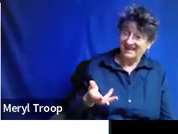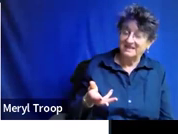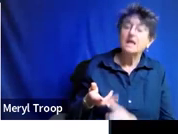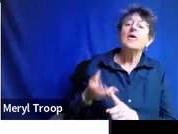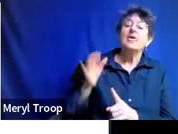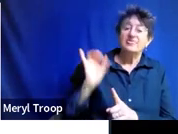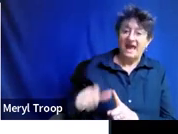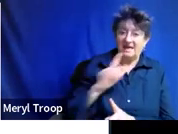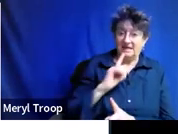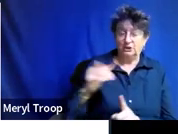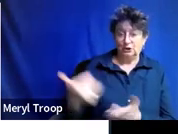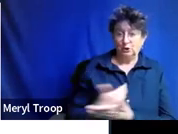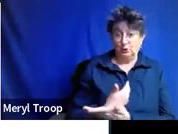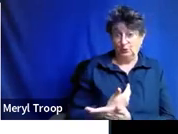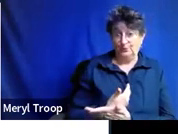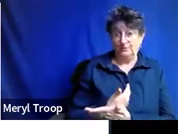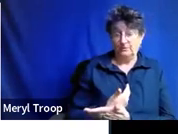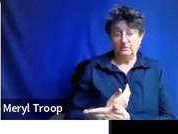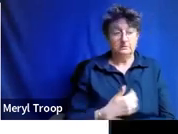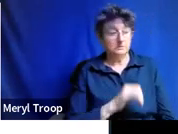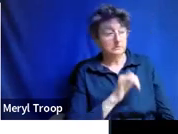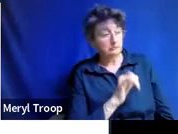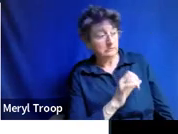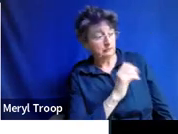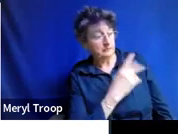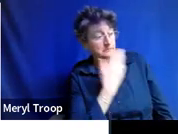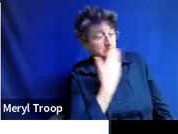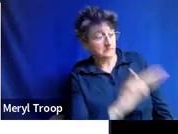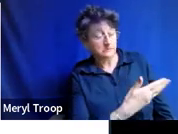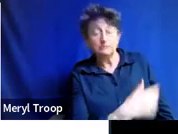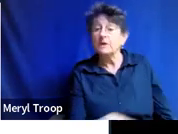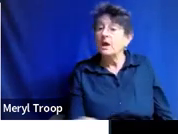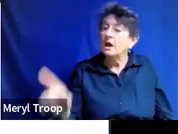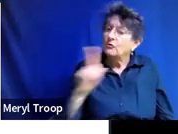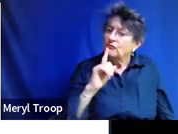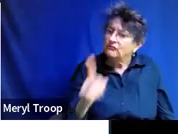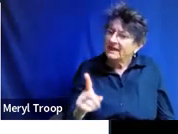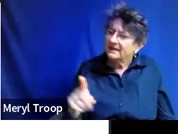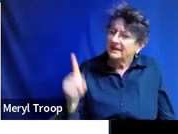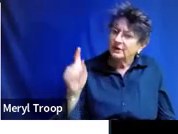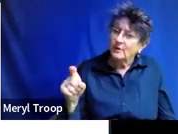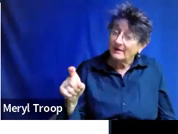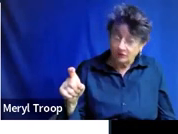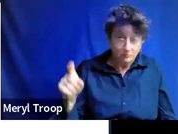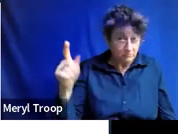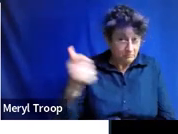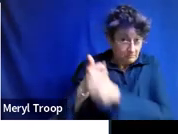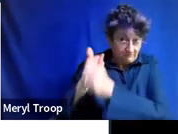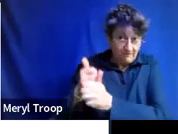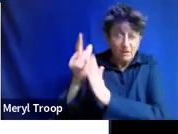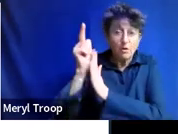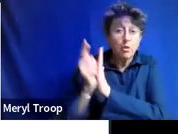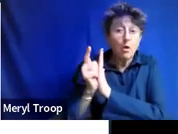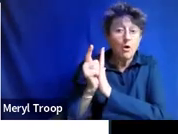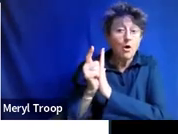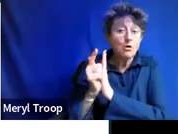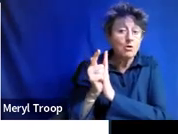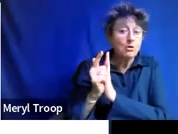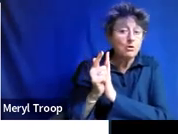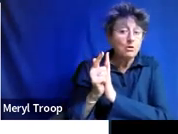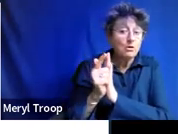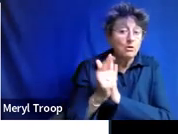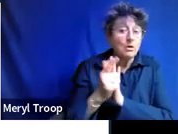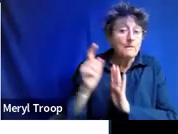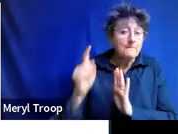Okay, thank you. But really, you only have to, under the law, you only have to